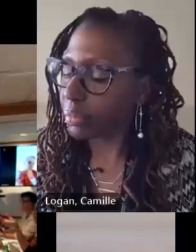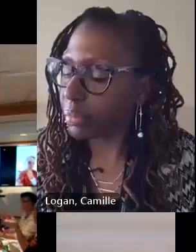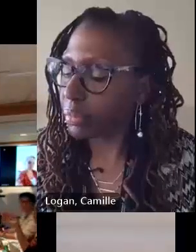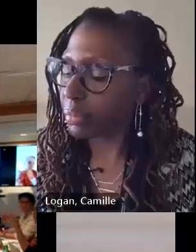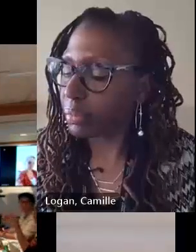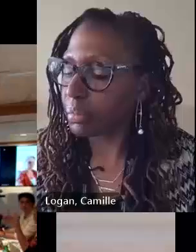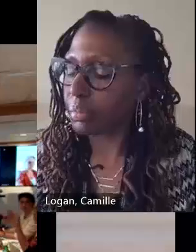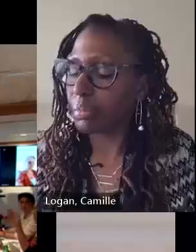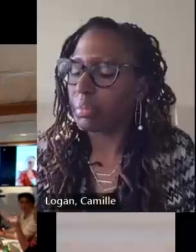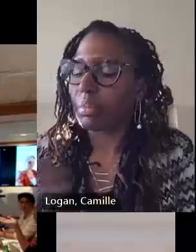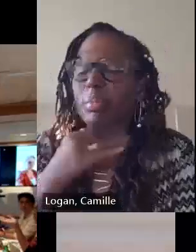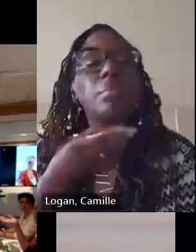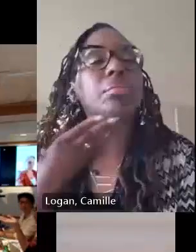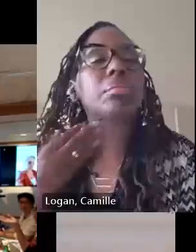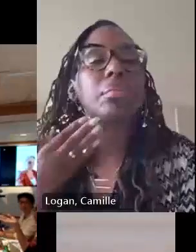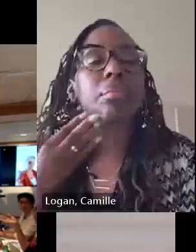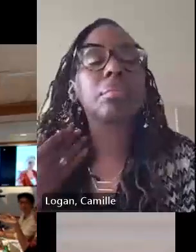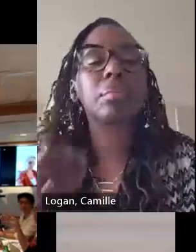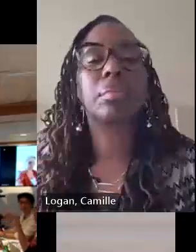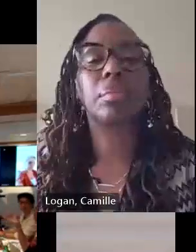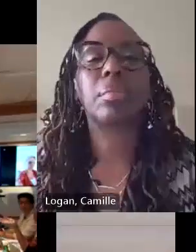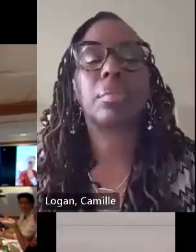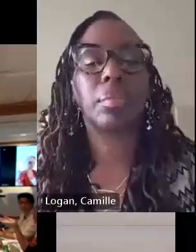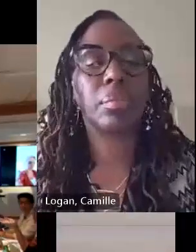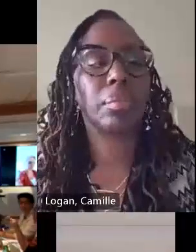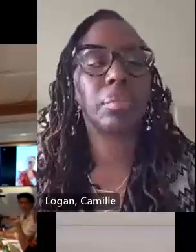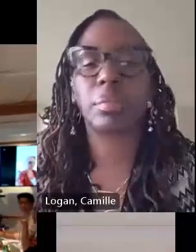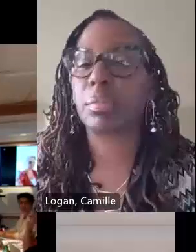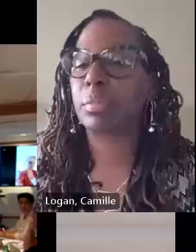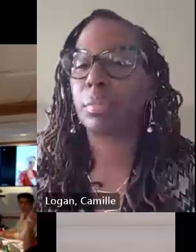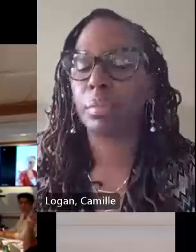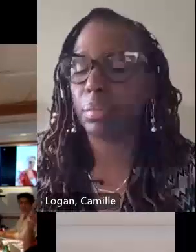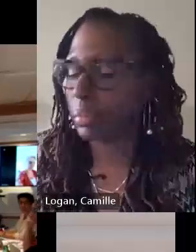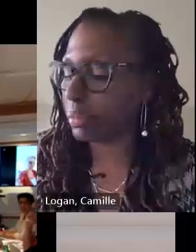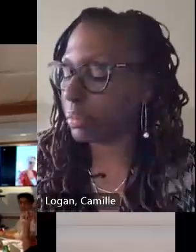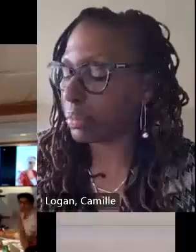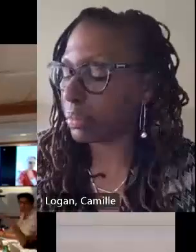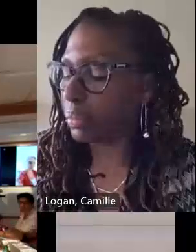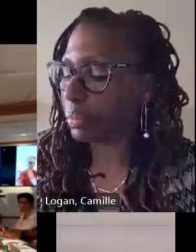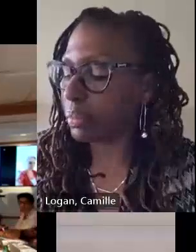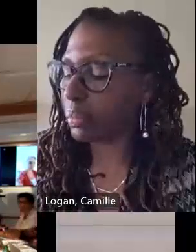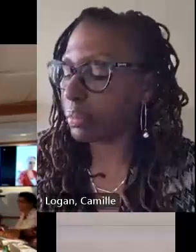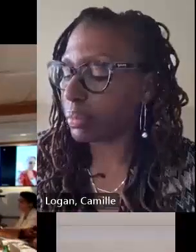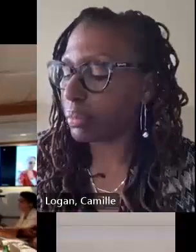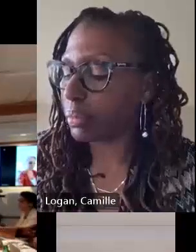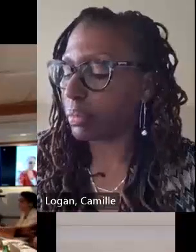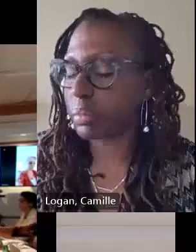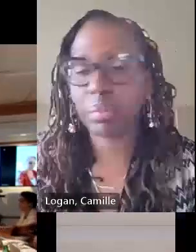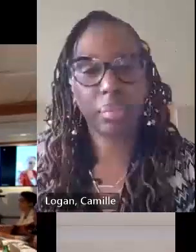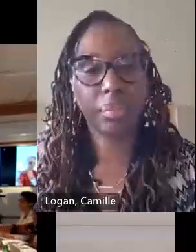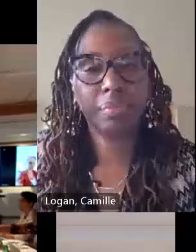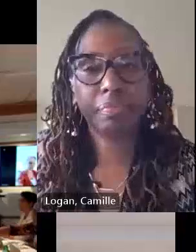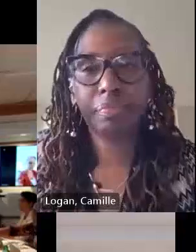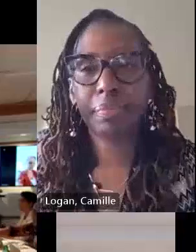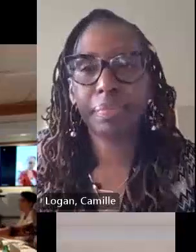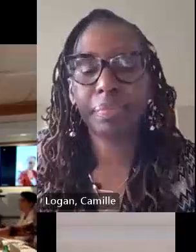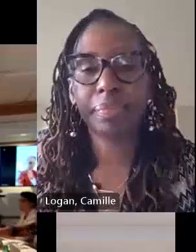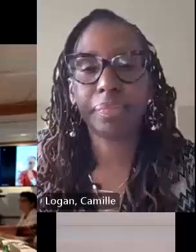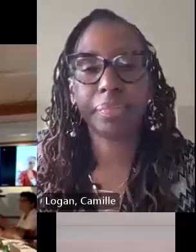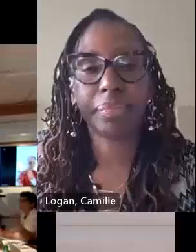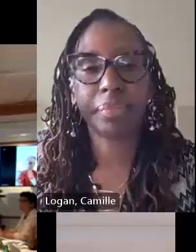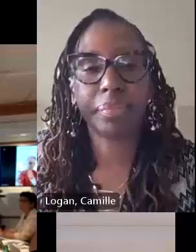don't use the grant, it will move forward to the next year, but we can only use it for the same specific purpose. Good question. I appreciate that.